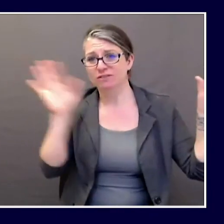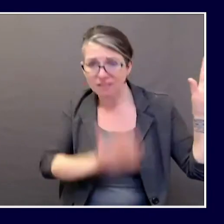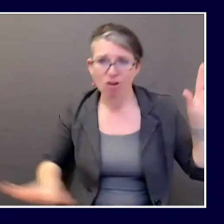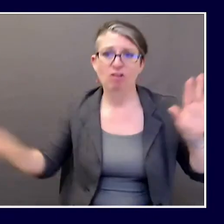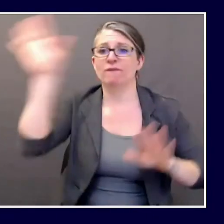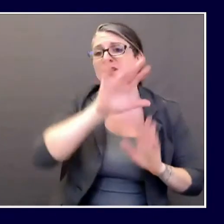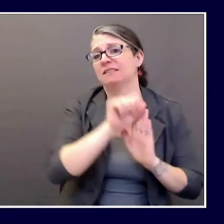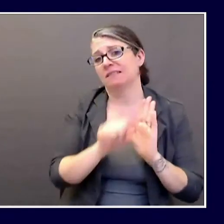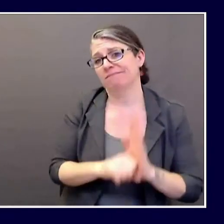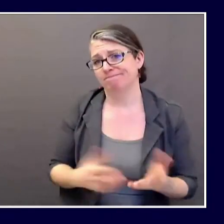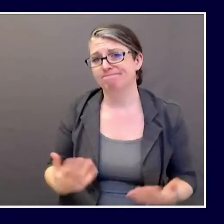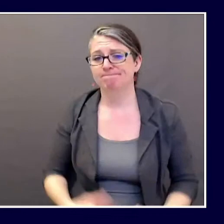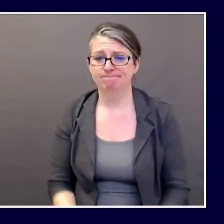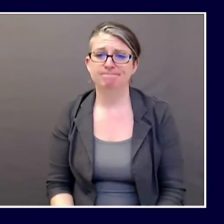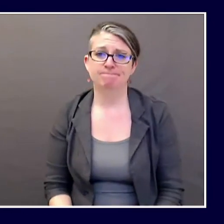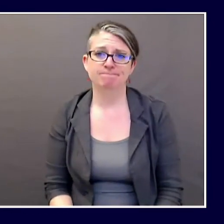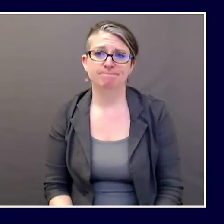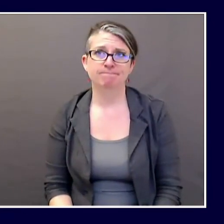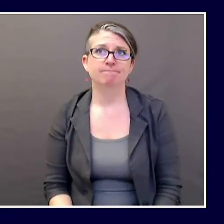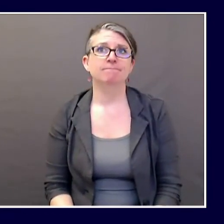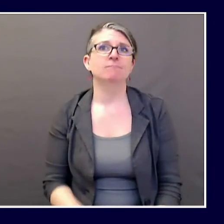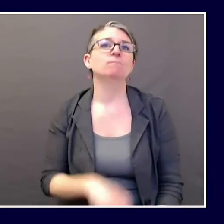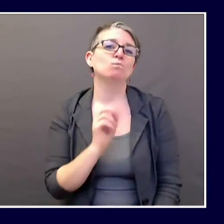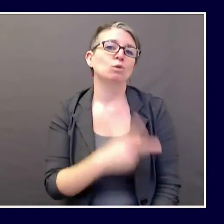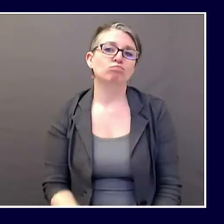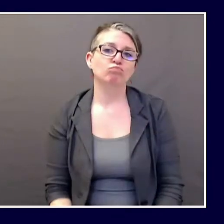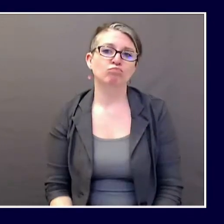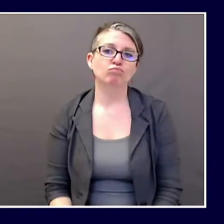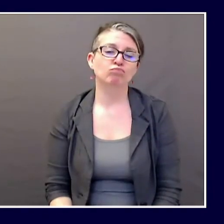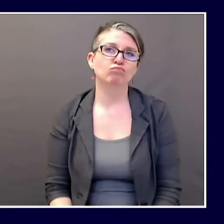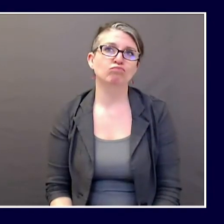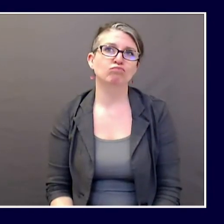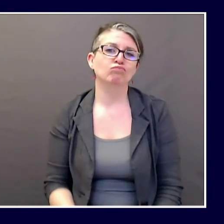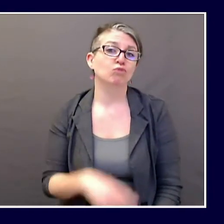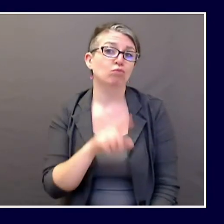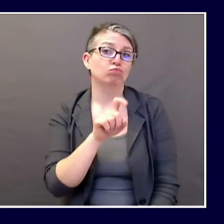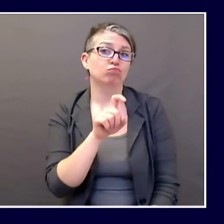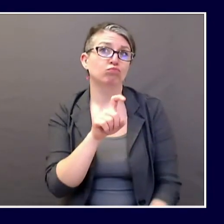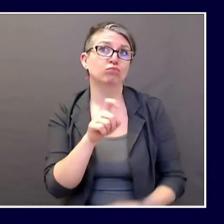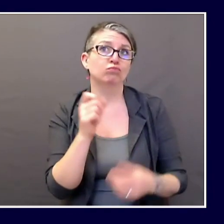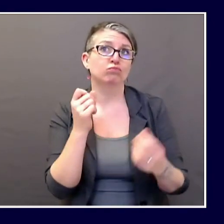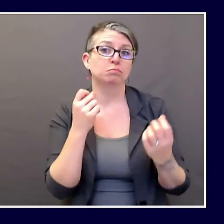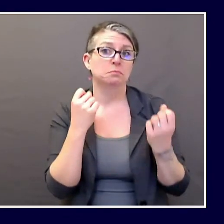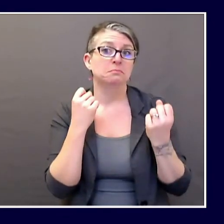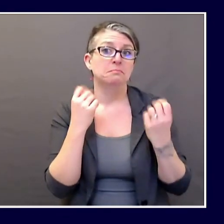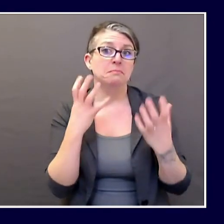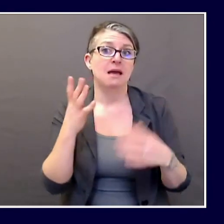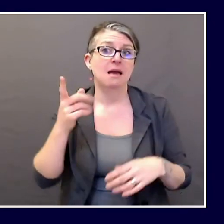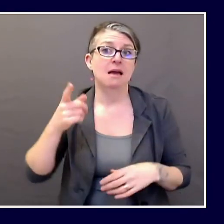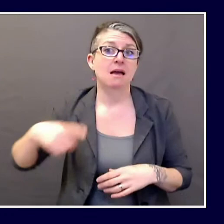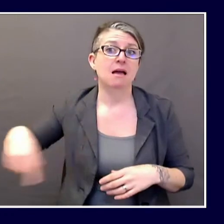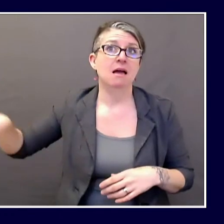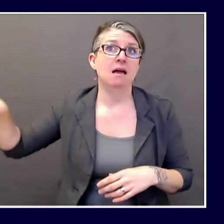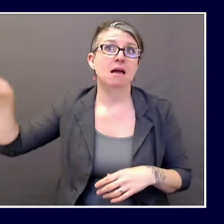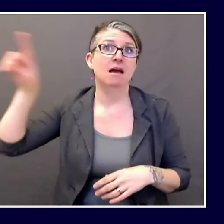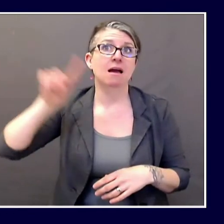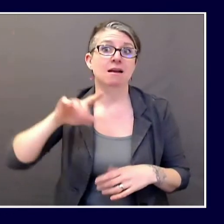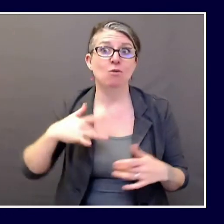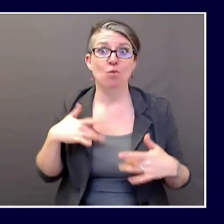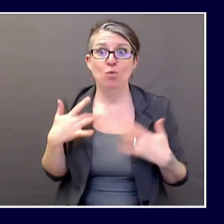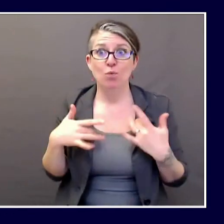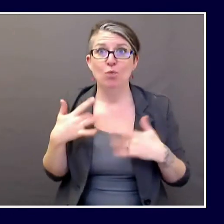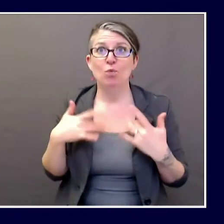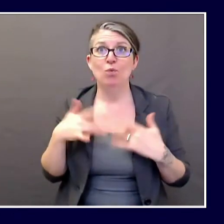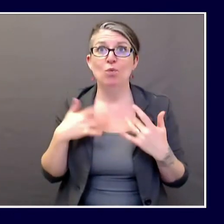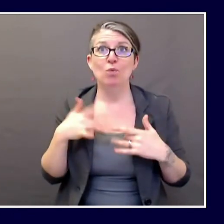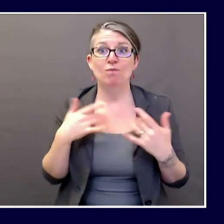Also, many people in the state, possibly including me, are very excited that Funtown Splashtown is going to be reopening this year. I want to